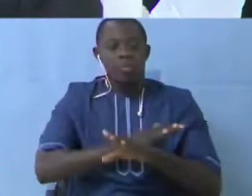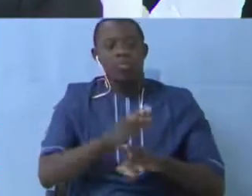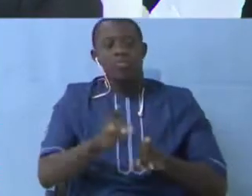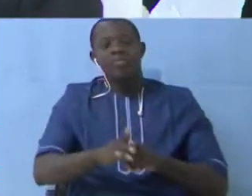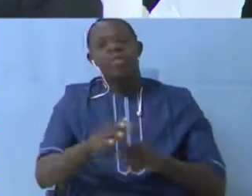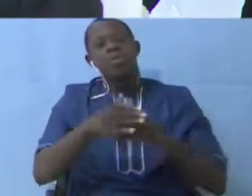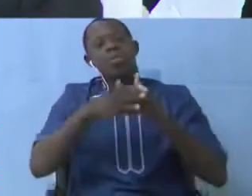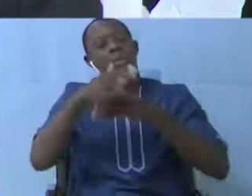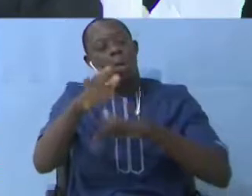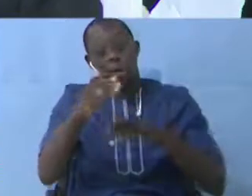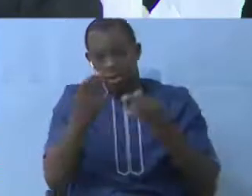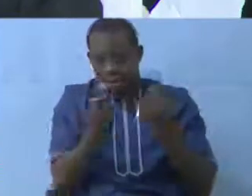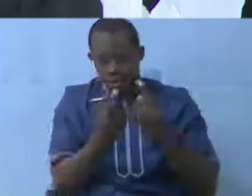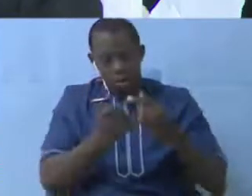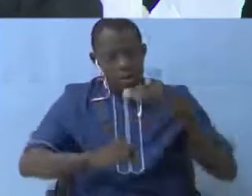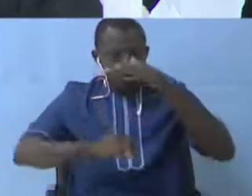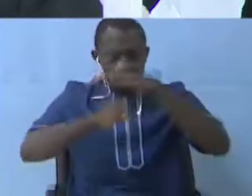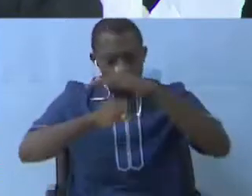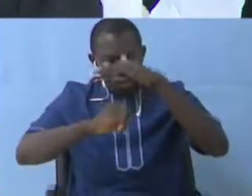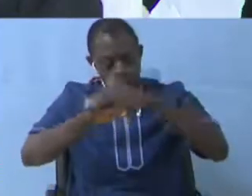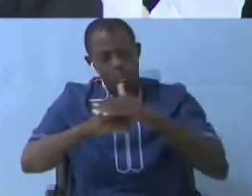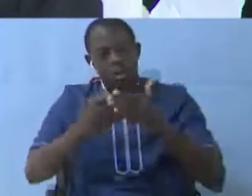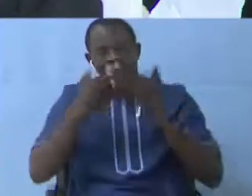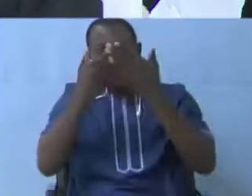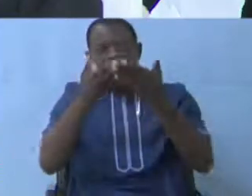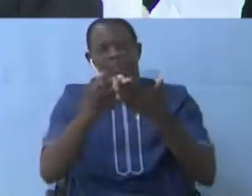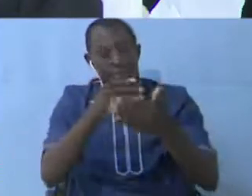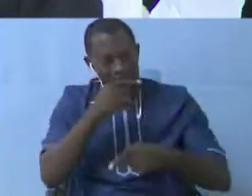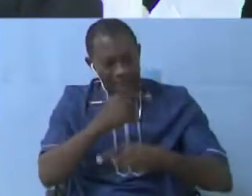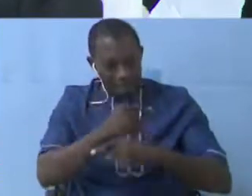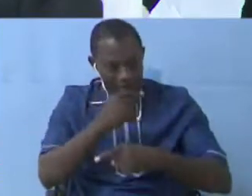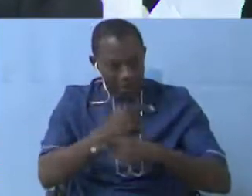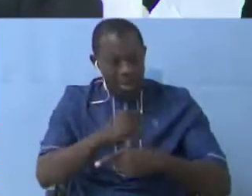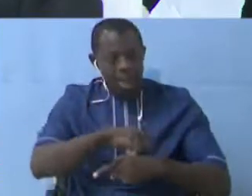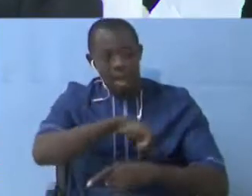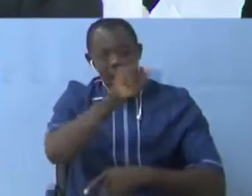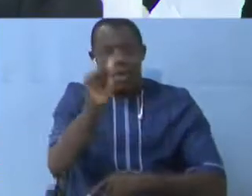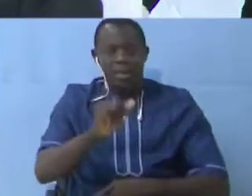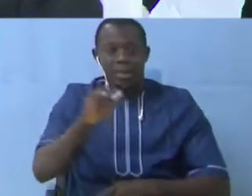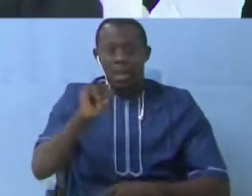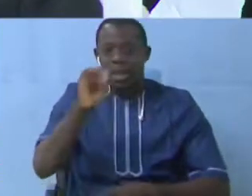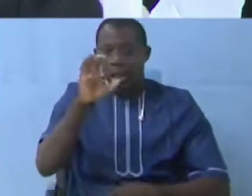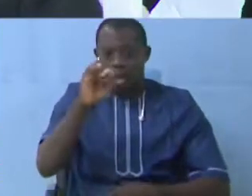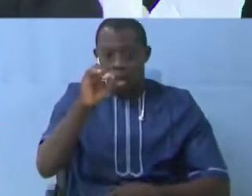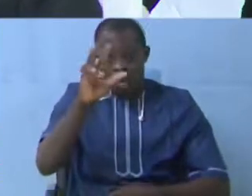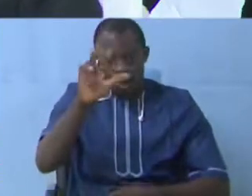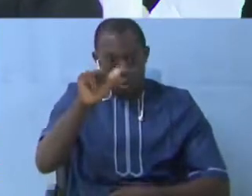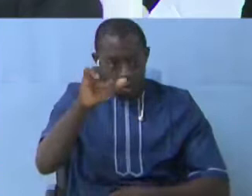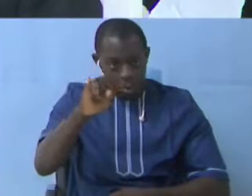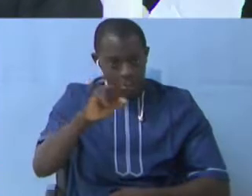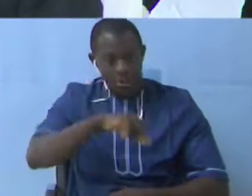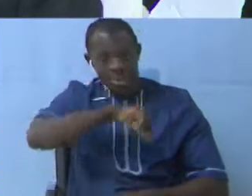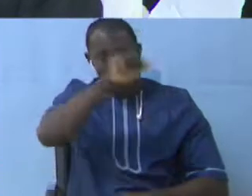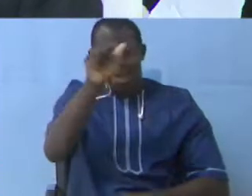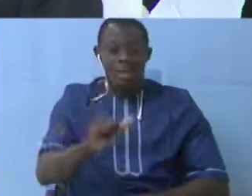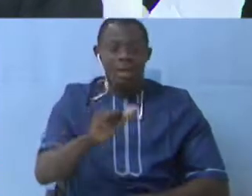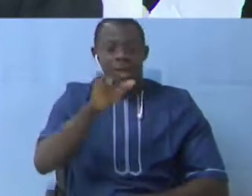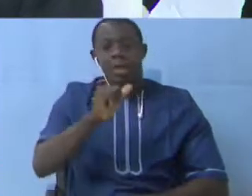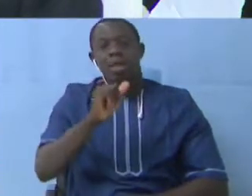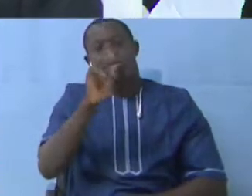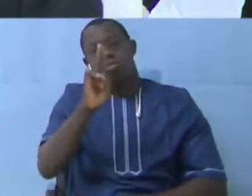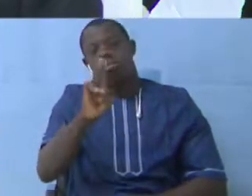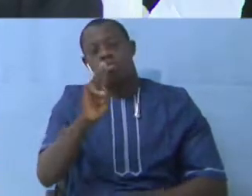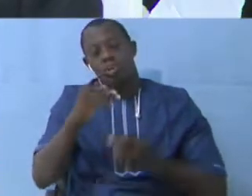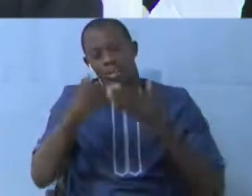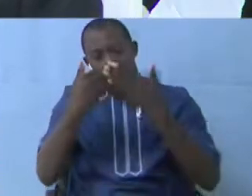to the Gambia and ECOWAS and the AU. lu am solo la woon ñu mun a gis jàppale gi nga xam ne taxawoon nañ jonna pour jàppale